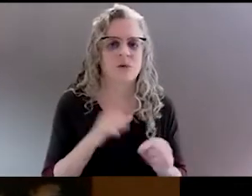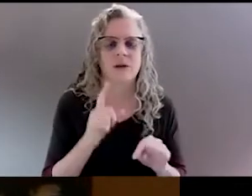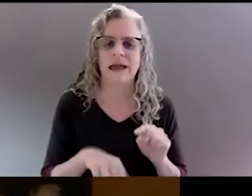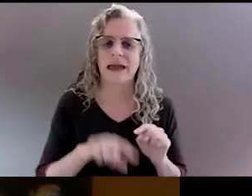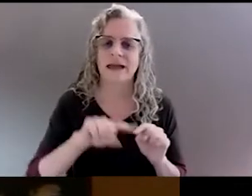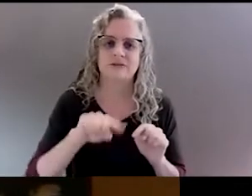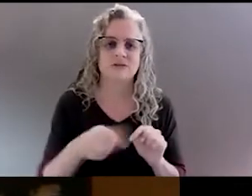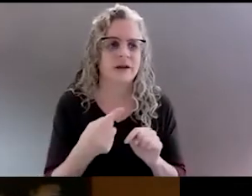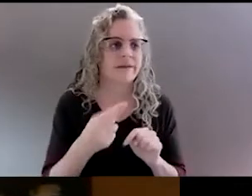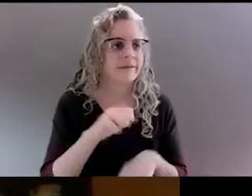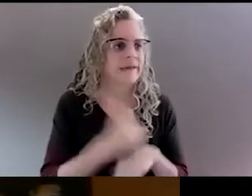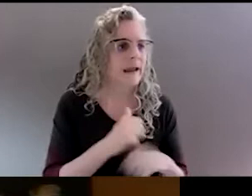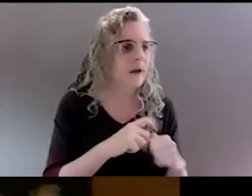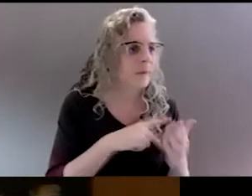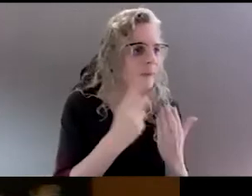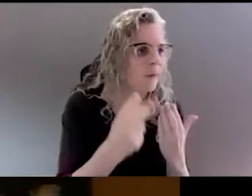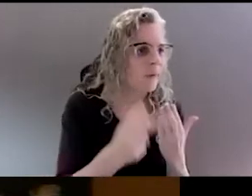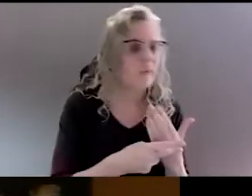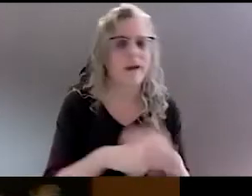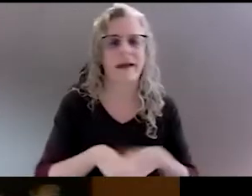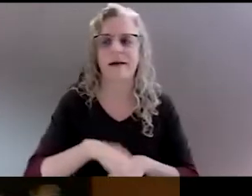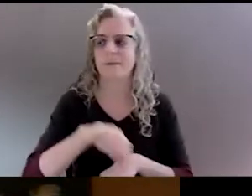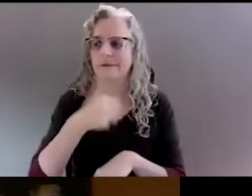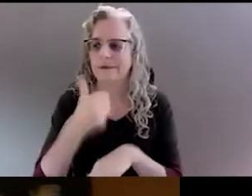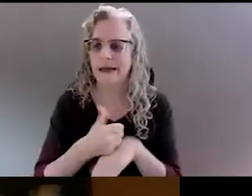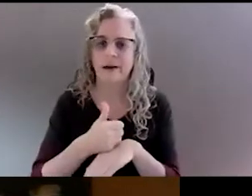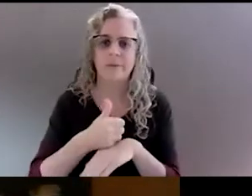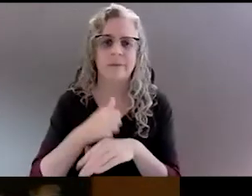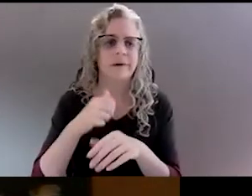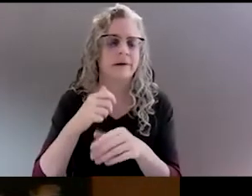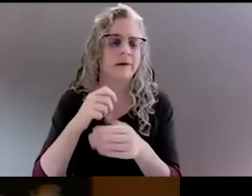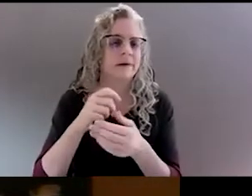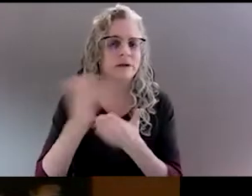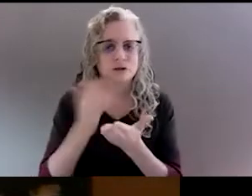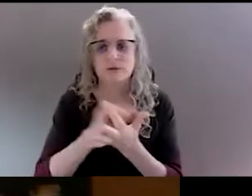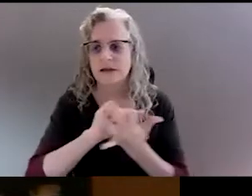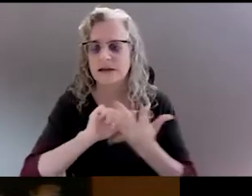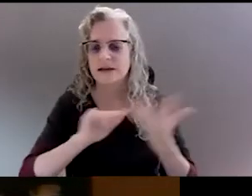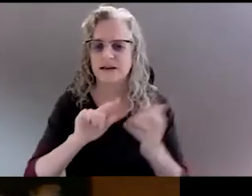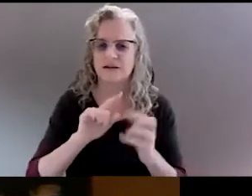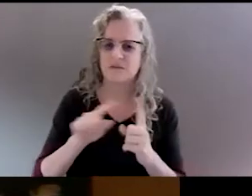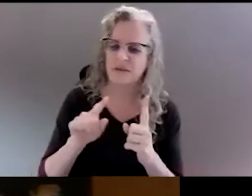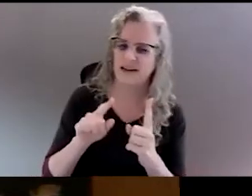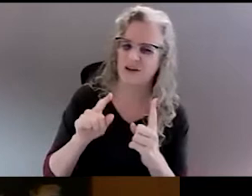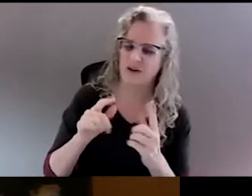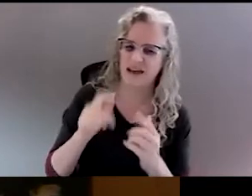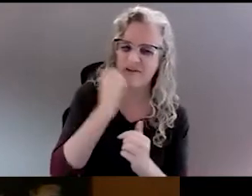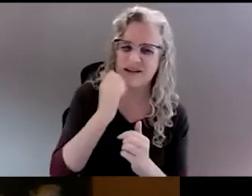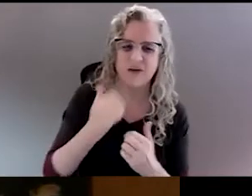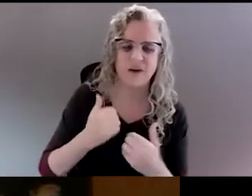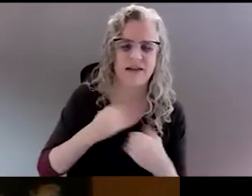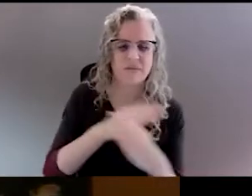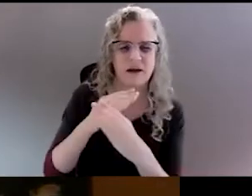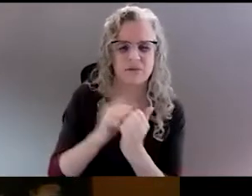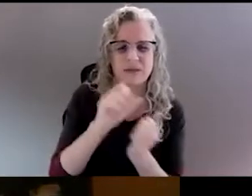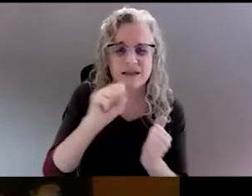when folk are facing real life barriers with SSI, housing, right, Medicaid. These are the things that